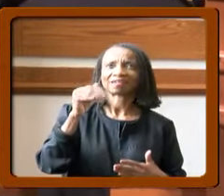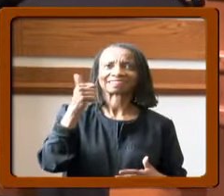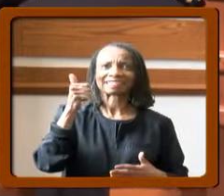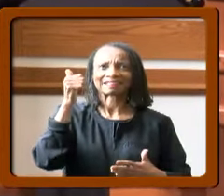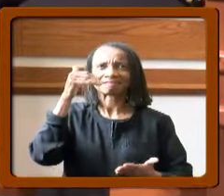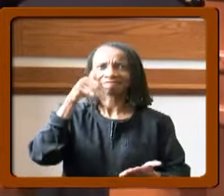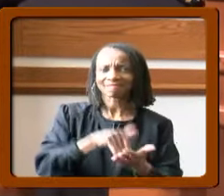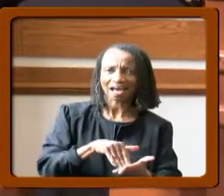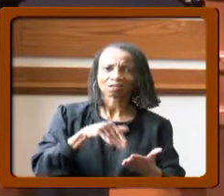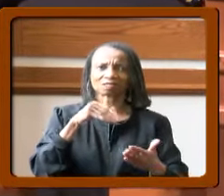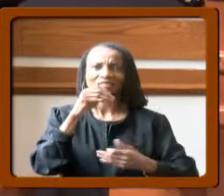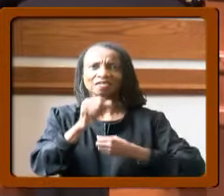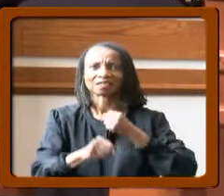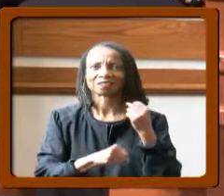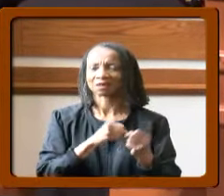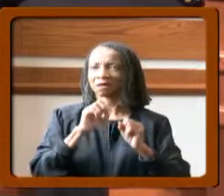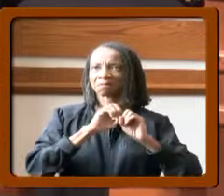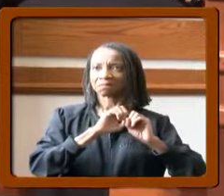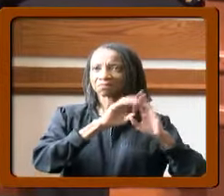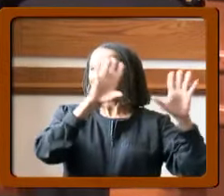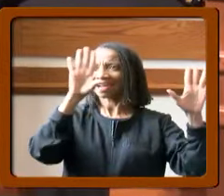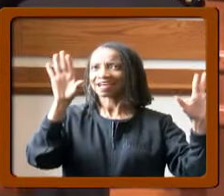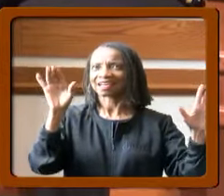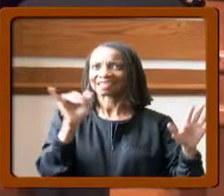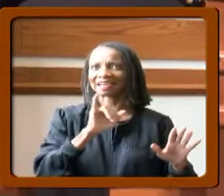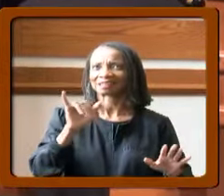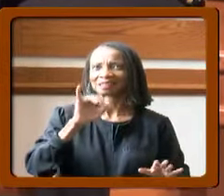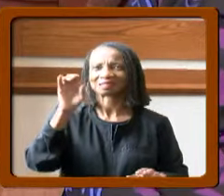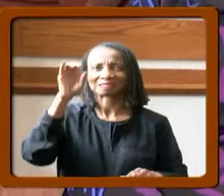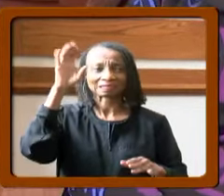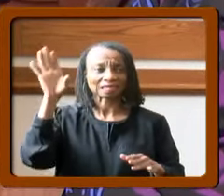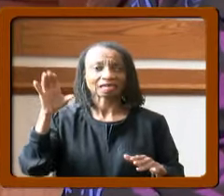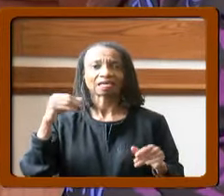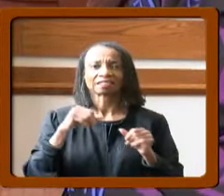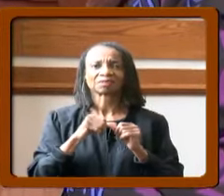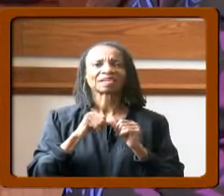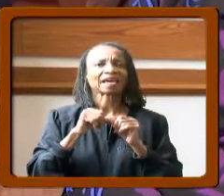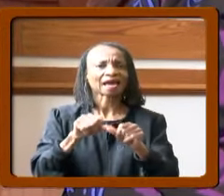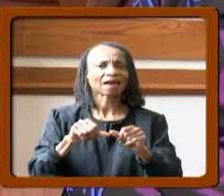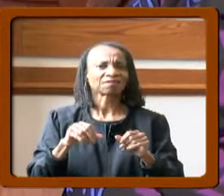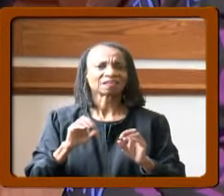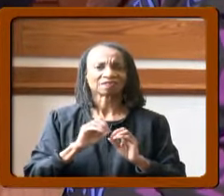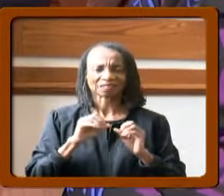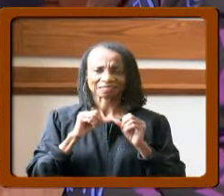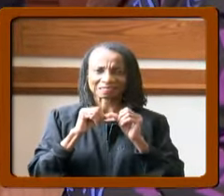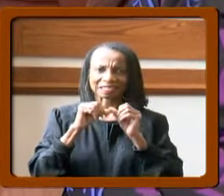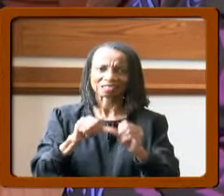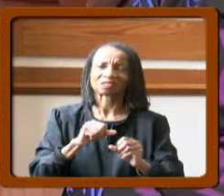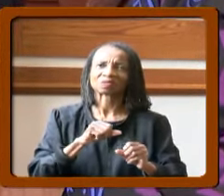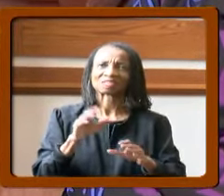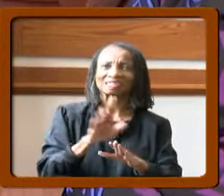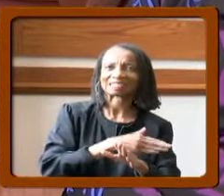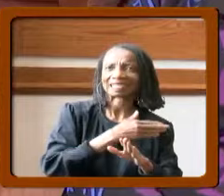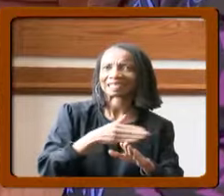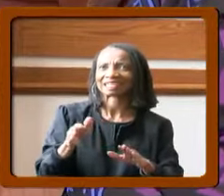years, bright, shining as the sun. We've no less days to sing God's praise than when we first